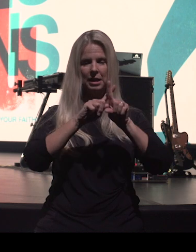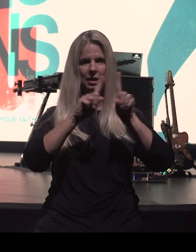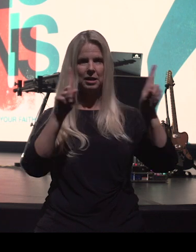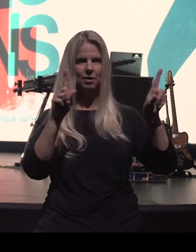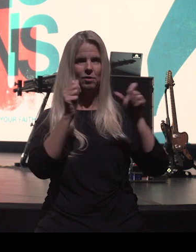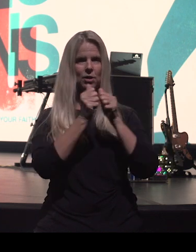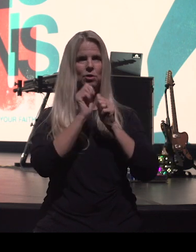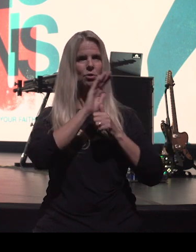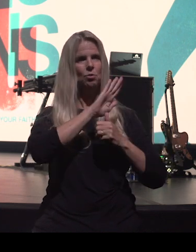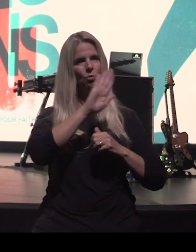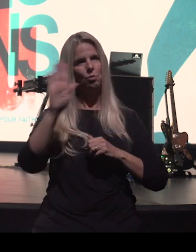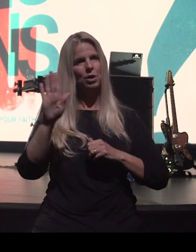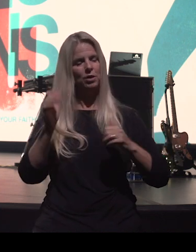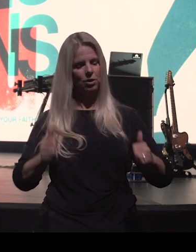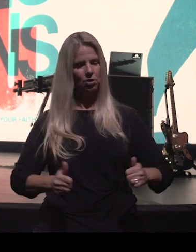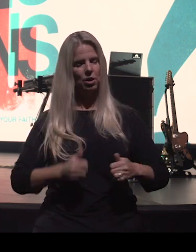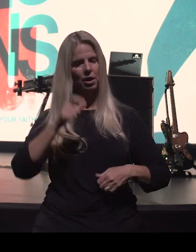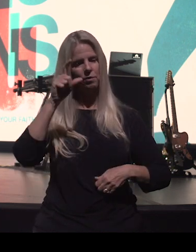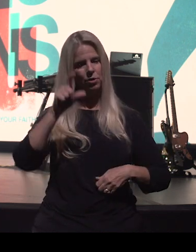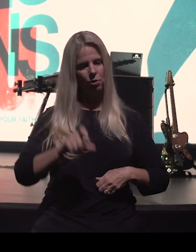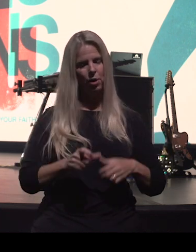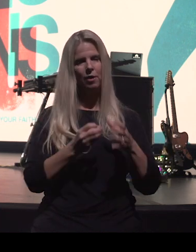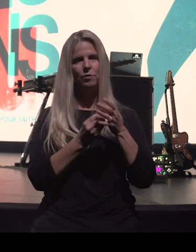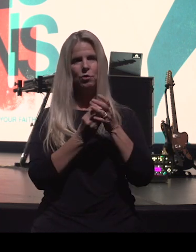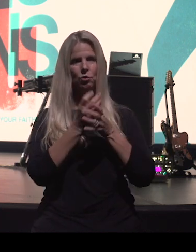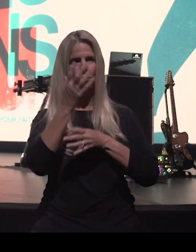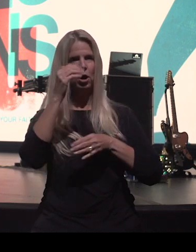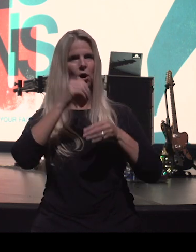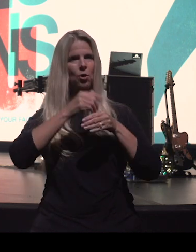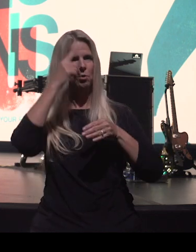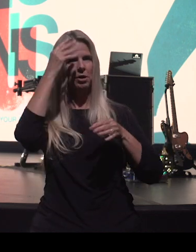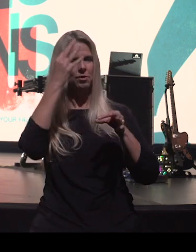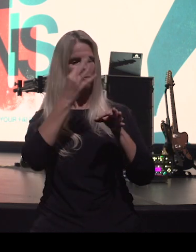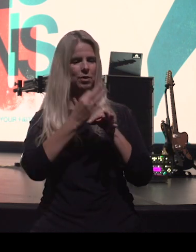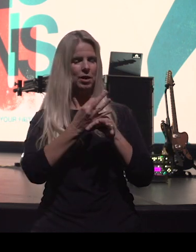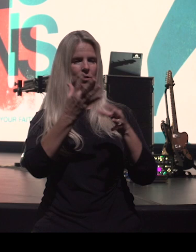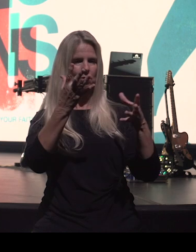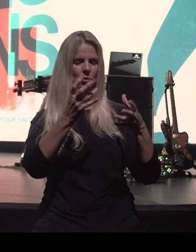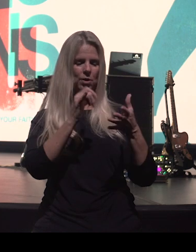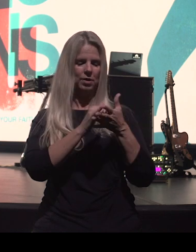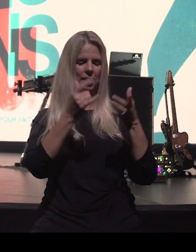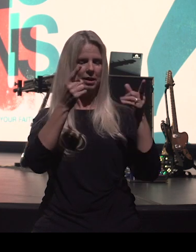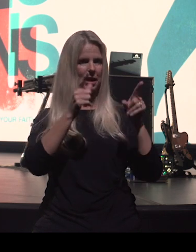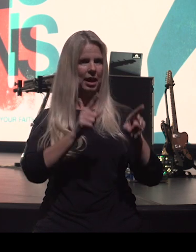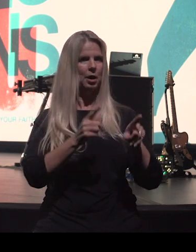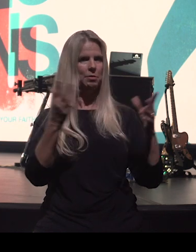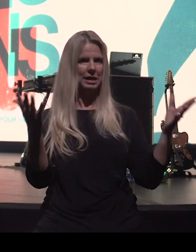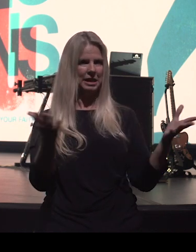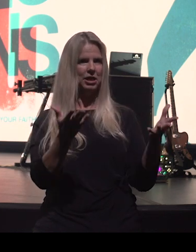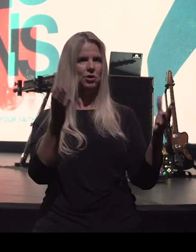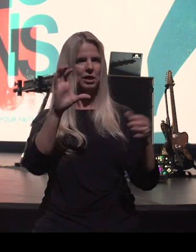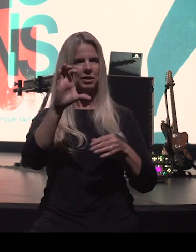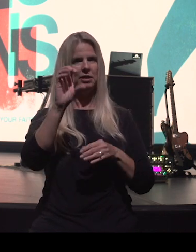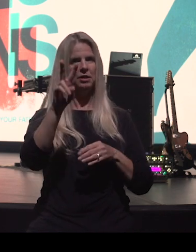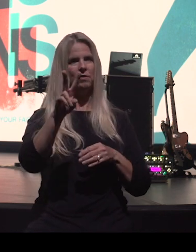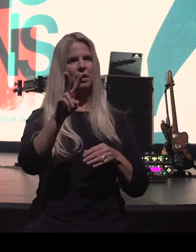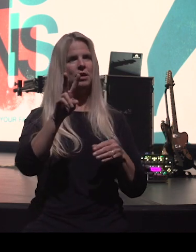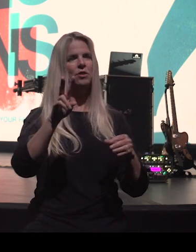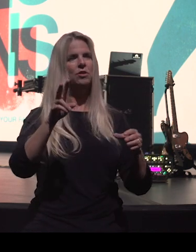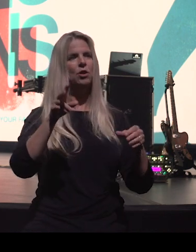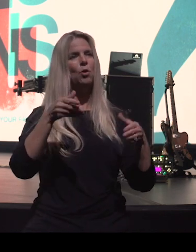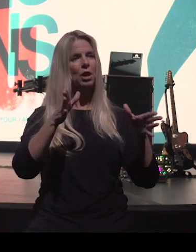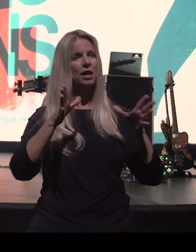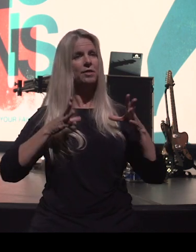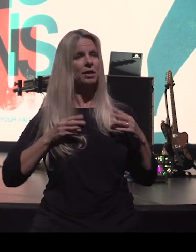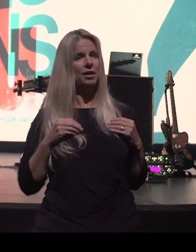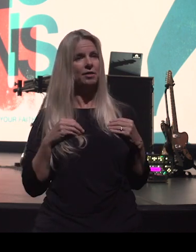You have to grow in your faith. And we want that for everyone here at CCV. So let's take the challenge to start growing. As we go